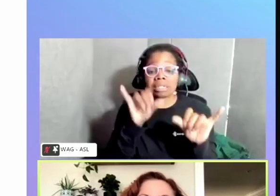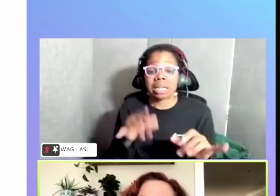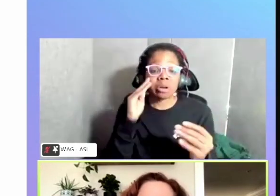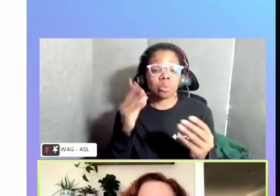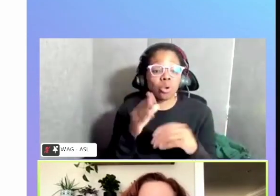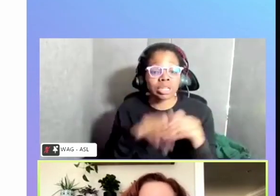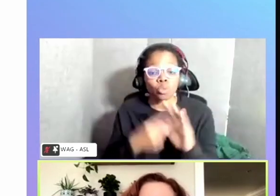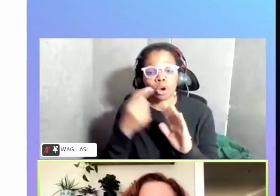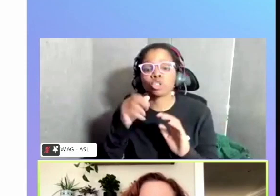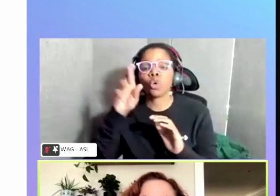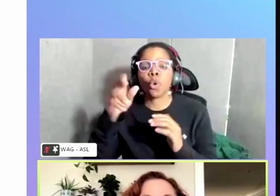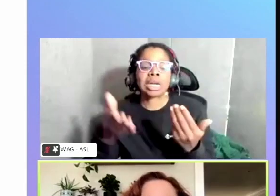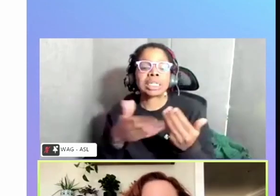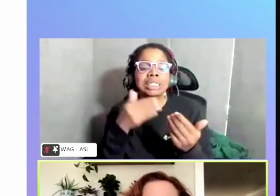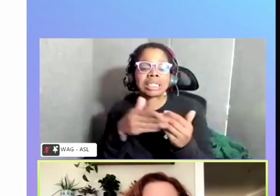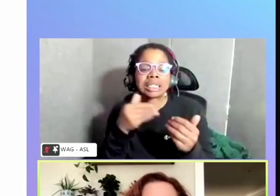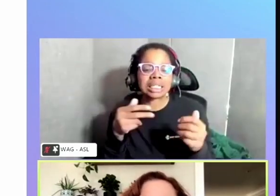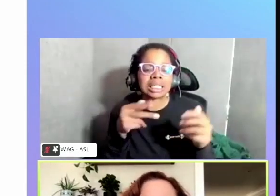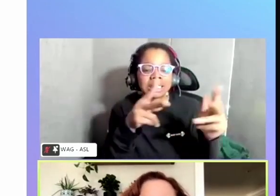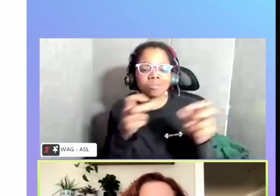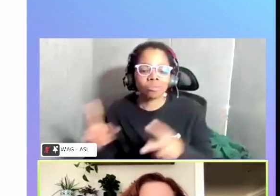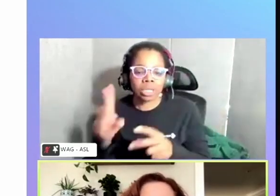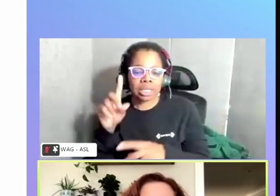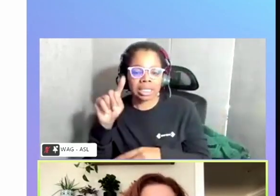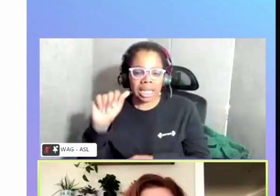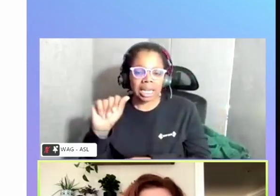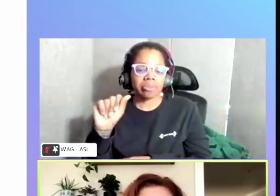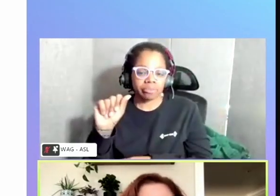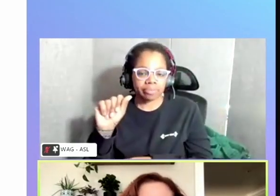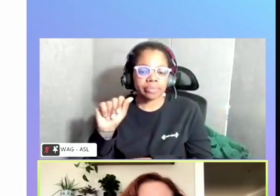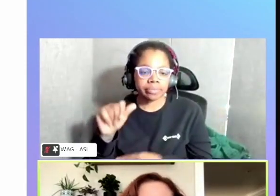or make it really easy to reuse data already entered.